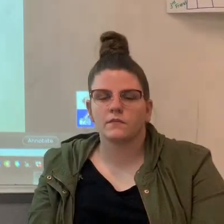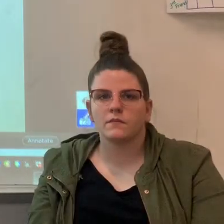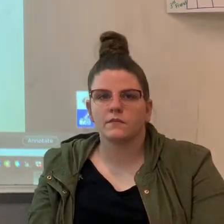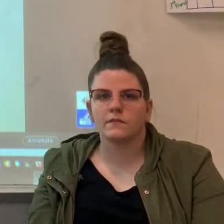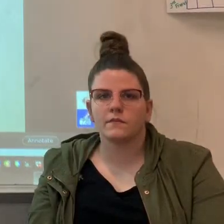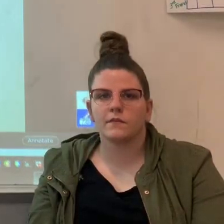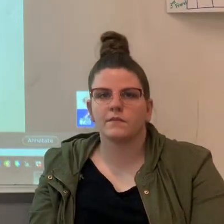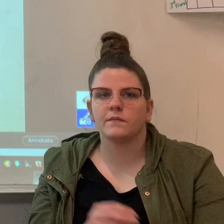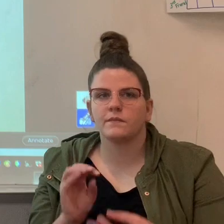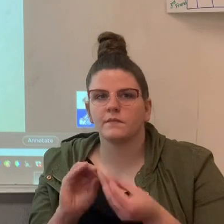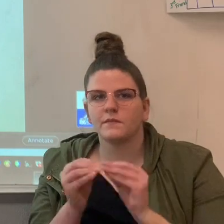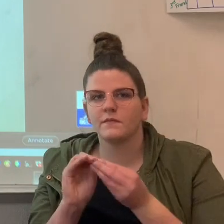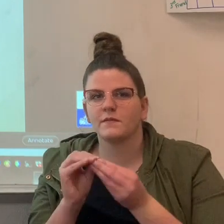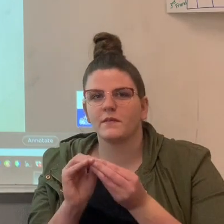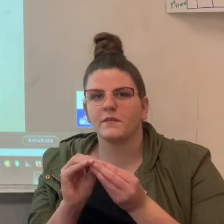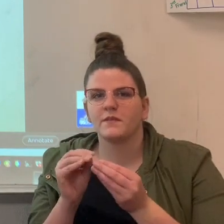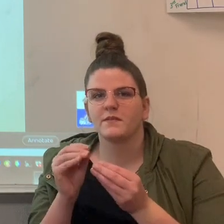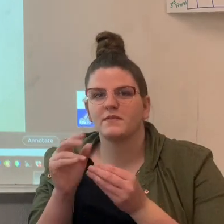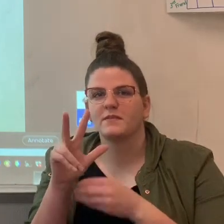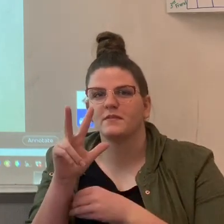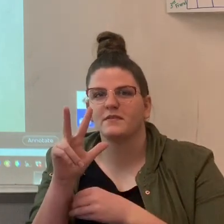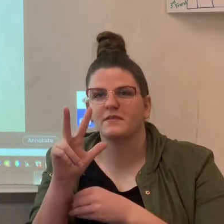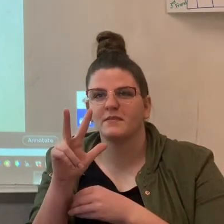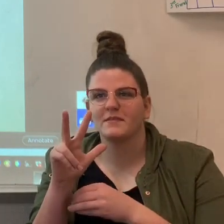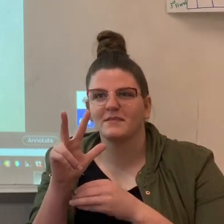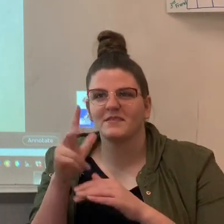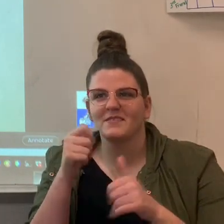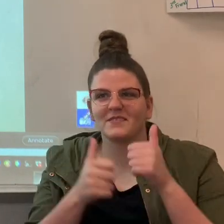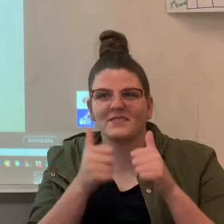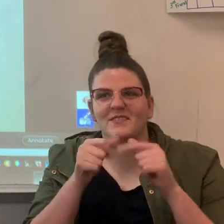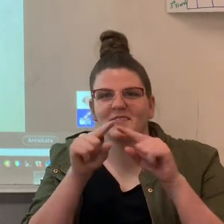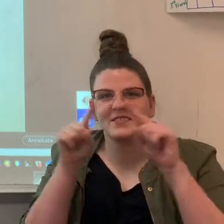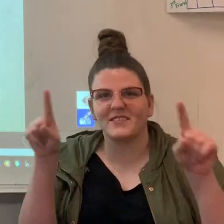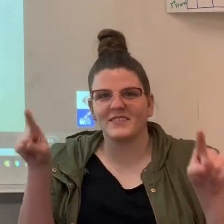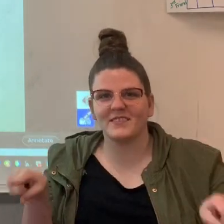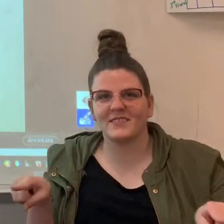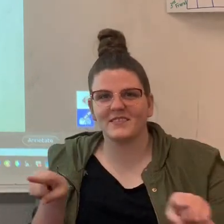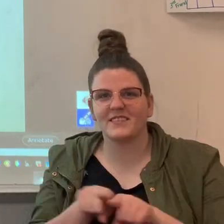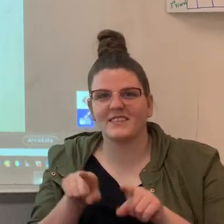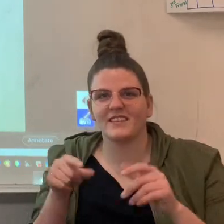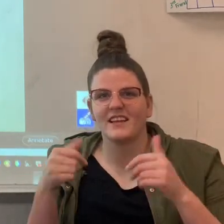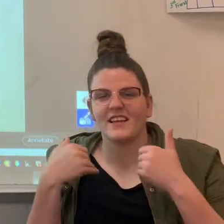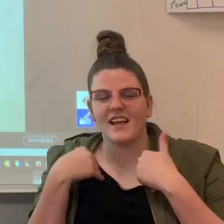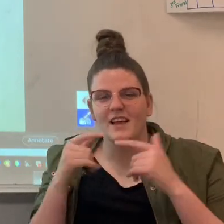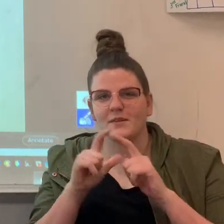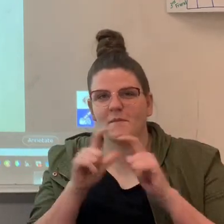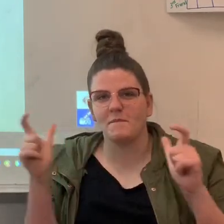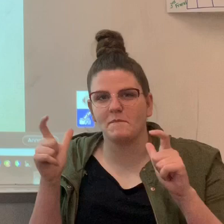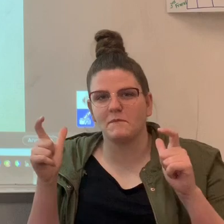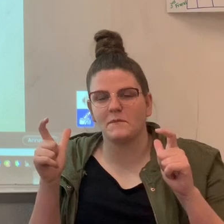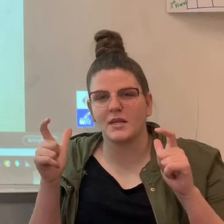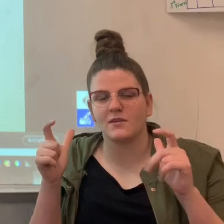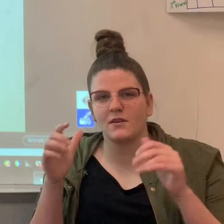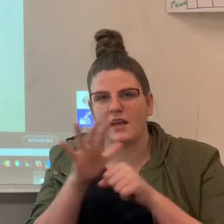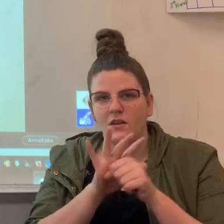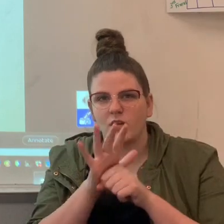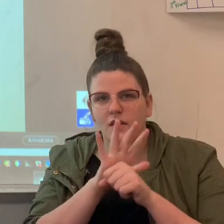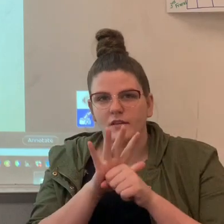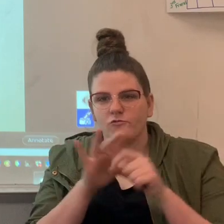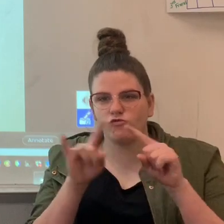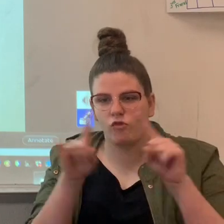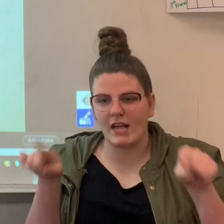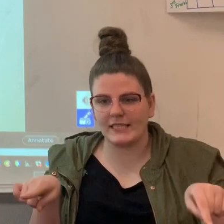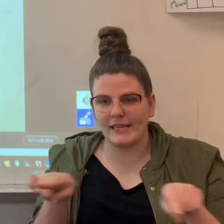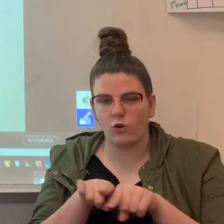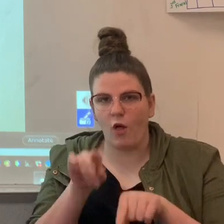All right, number 3. Which rectangle has a greater area? So we have rectangle A, which we're going to write that out.